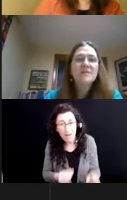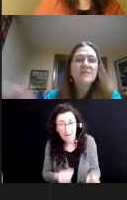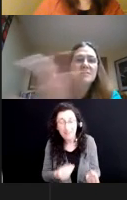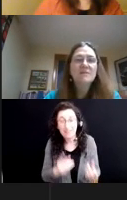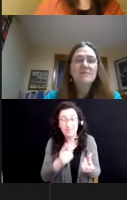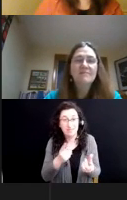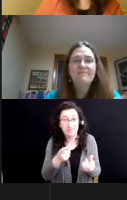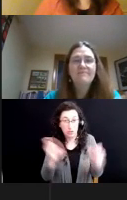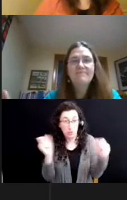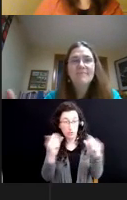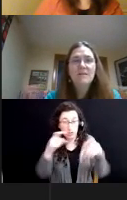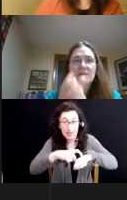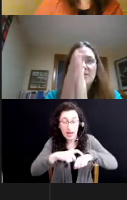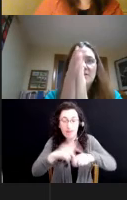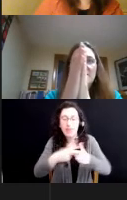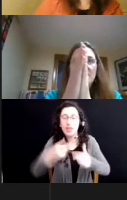keep this